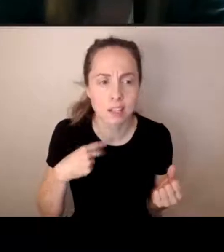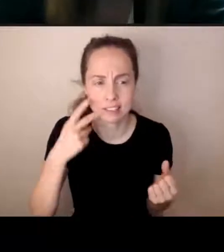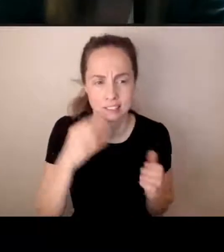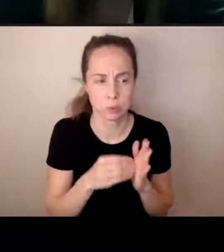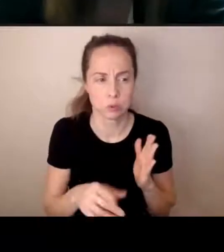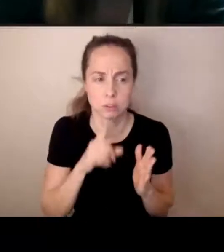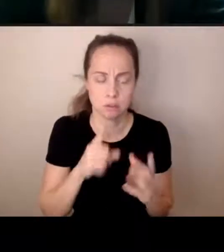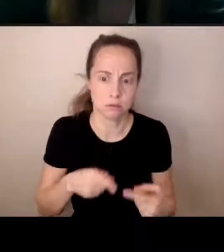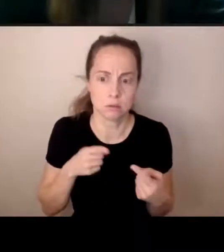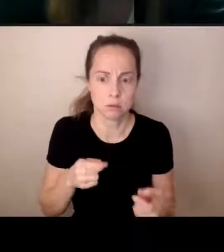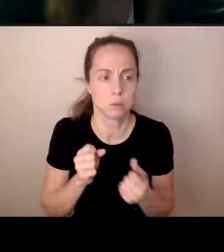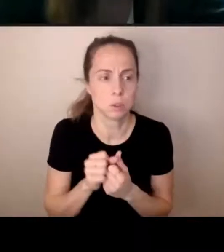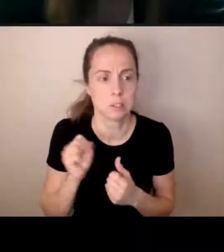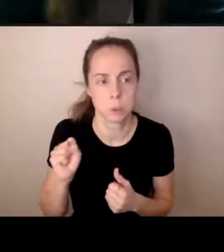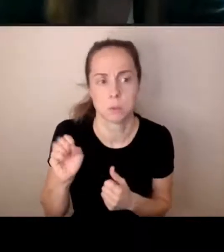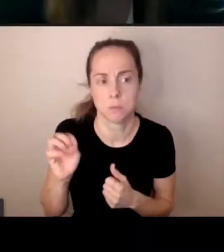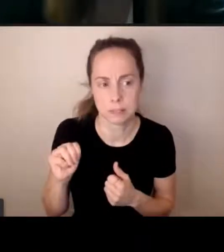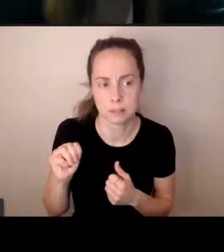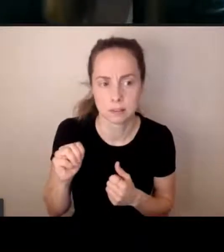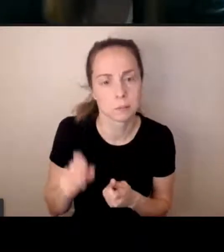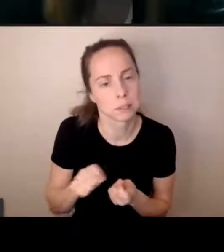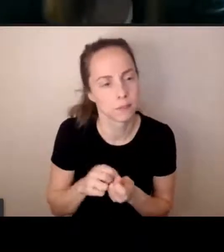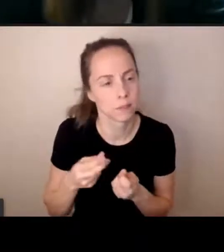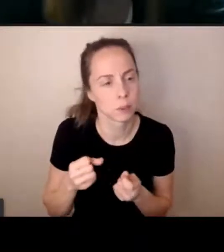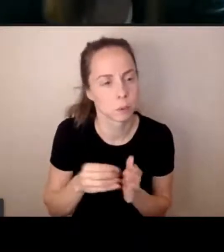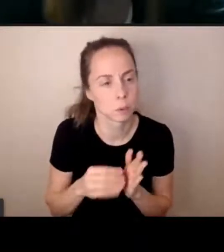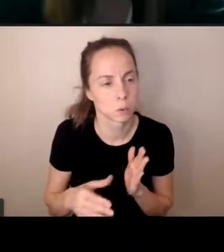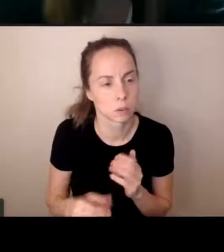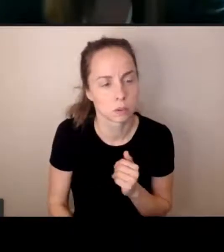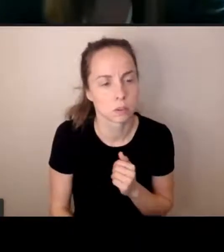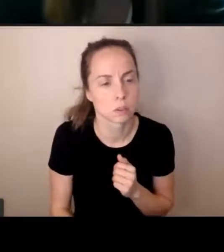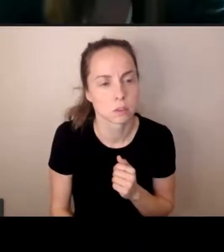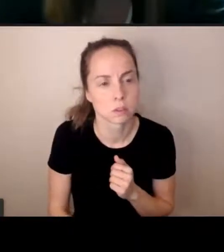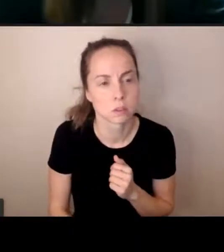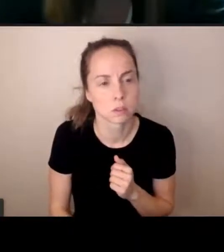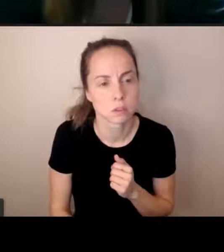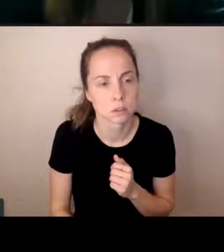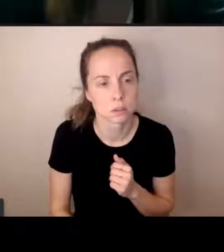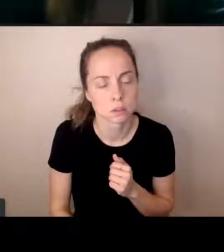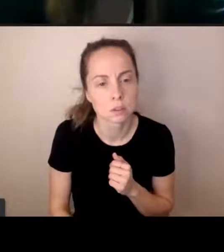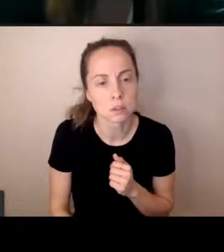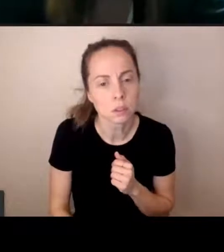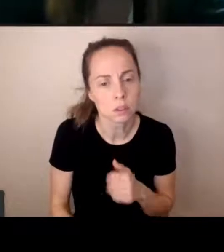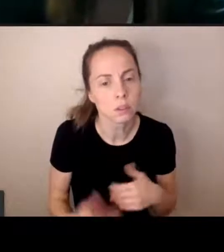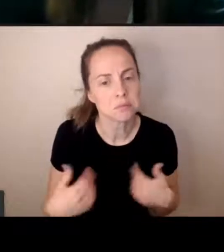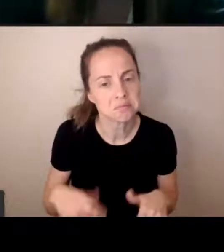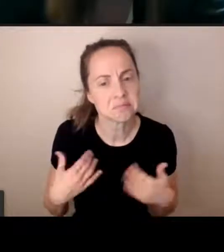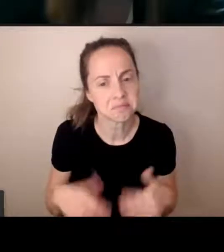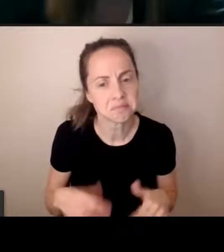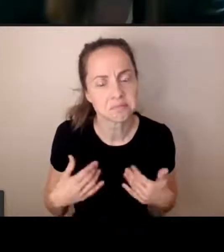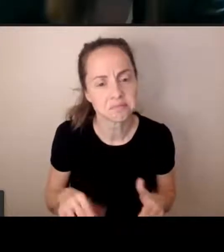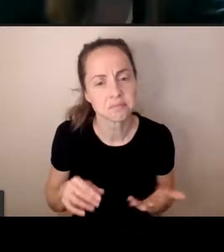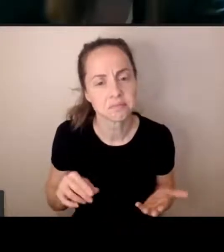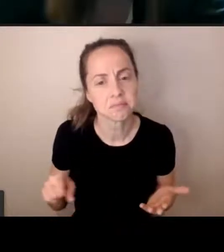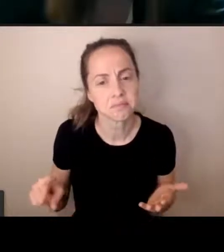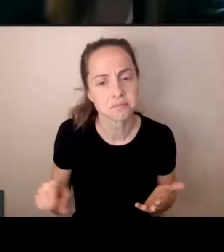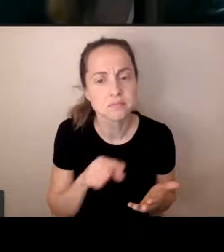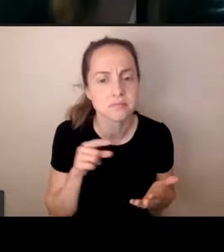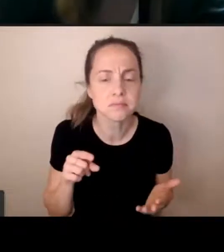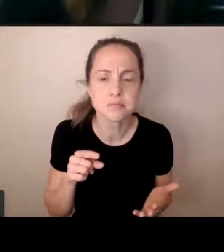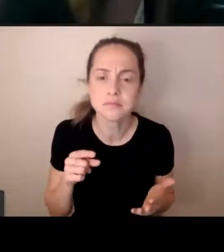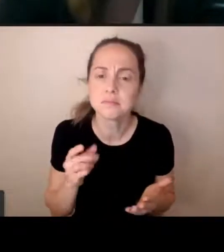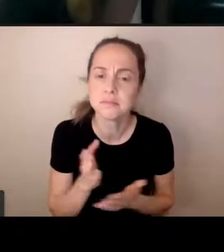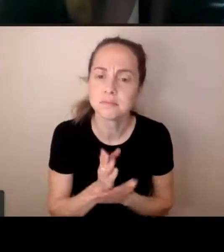think that's a great question, and I certainly don't pretend to believe that social media is inherently good for